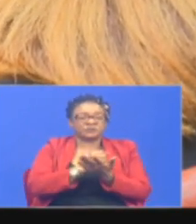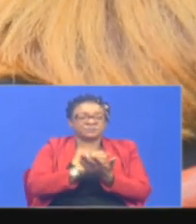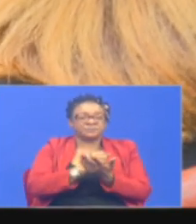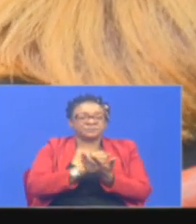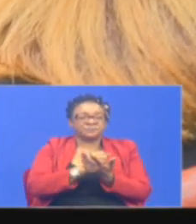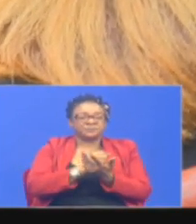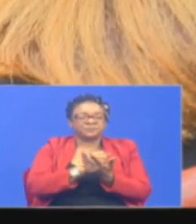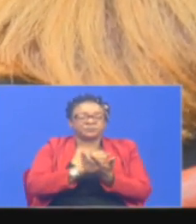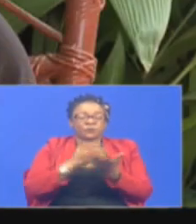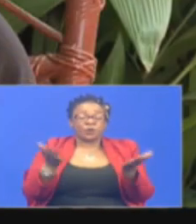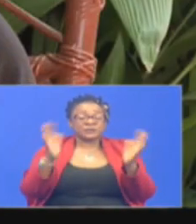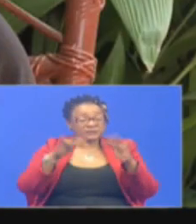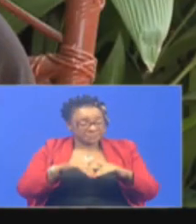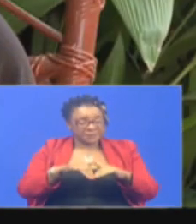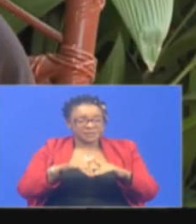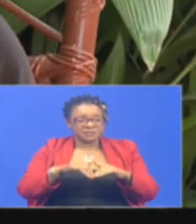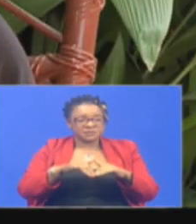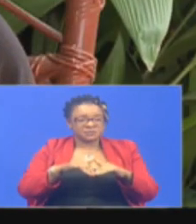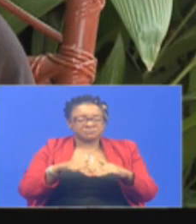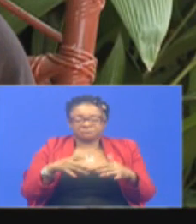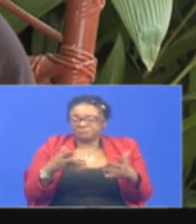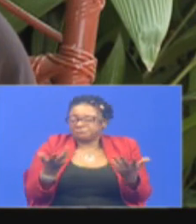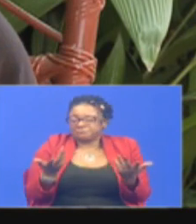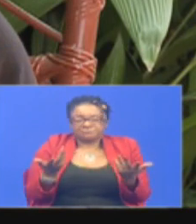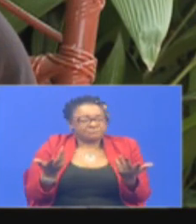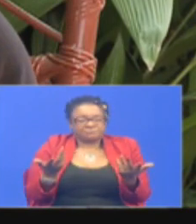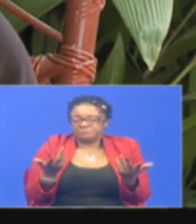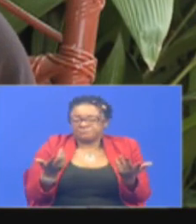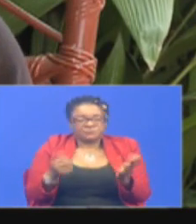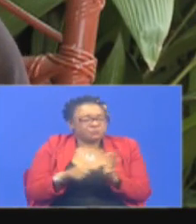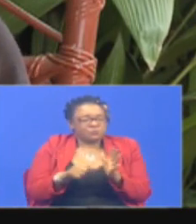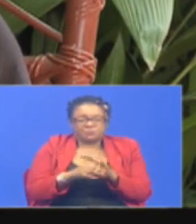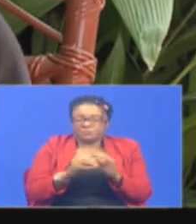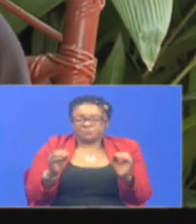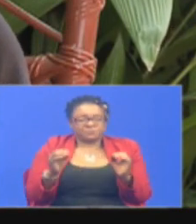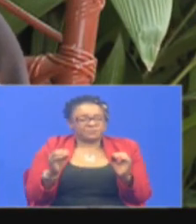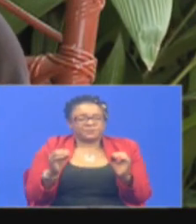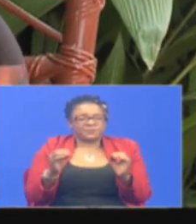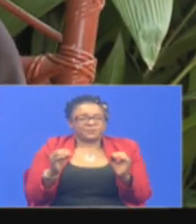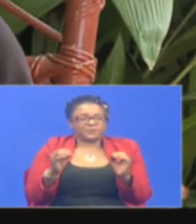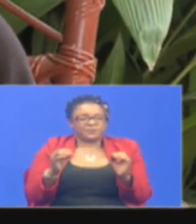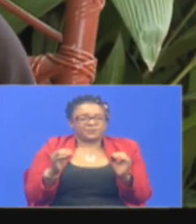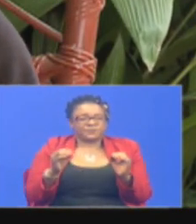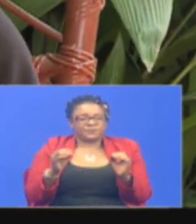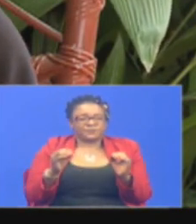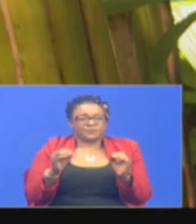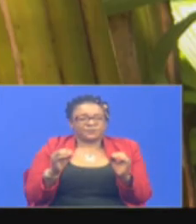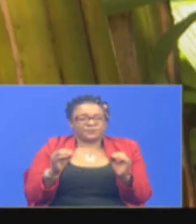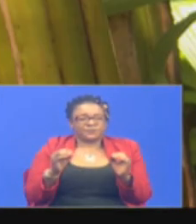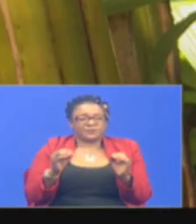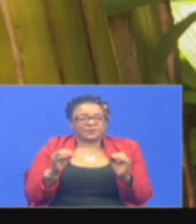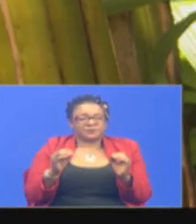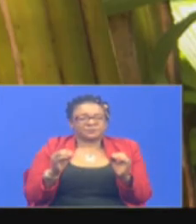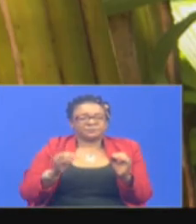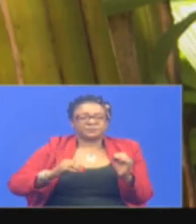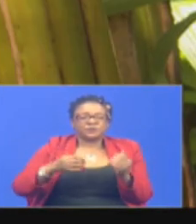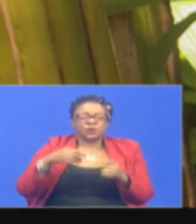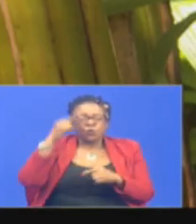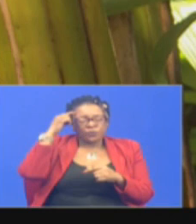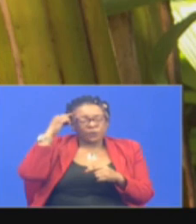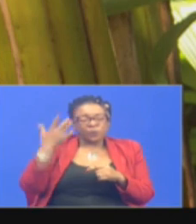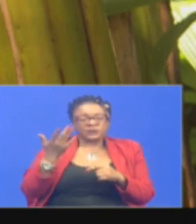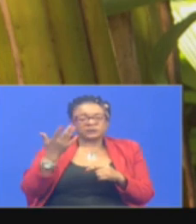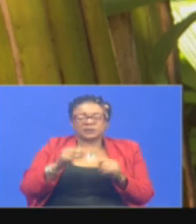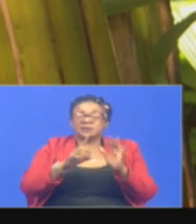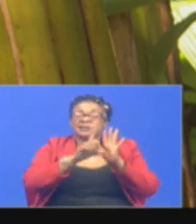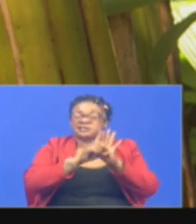in that assembly, there are no consequences. What do you make of that abstaining from taking the vote? It is legislating according to